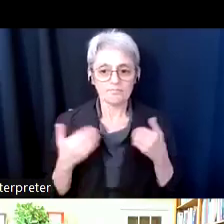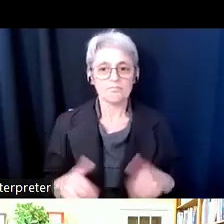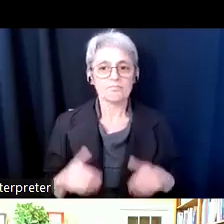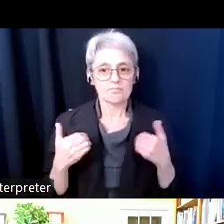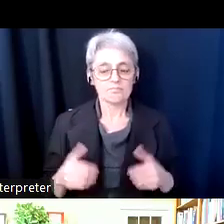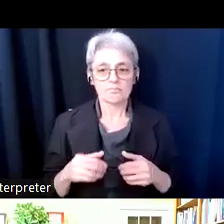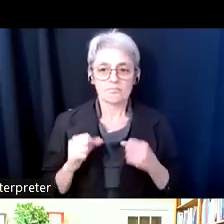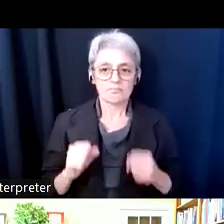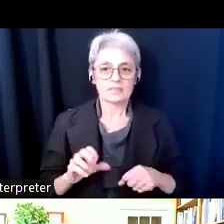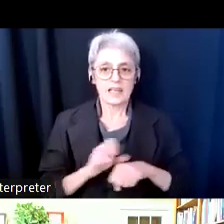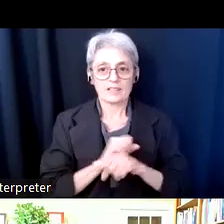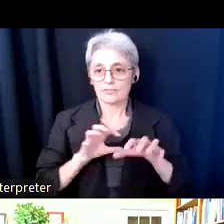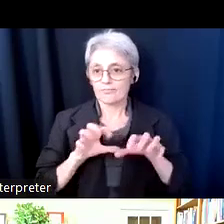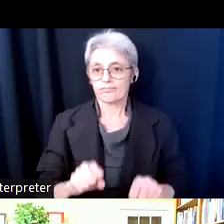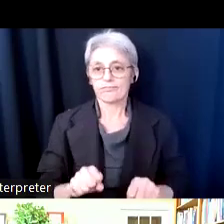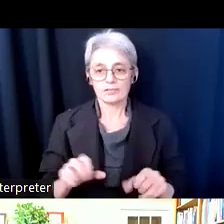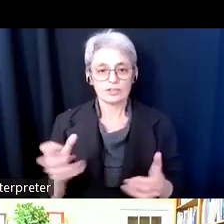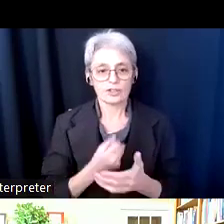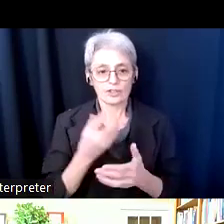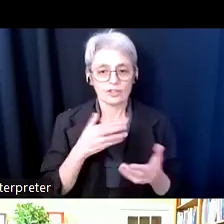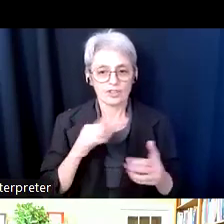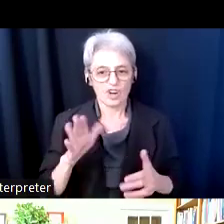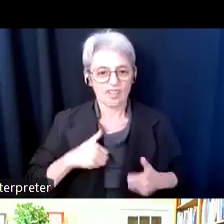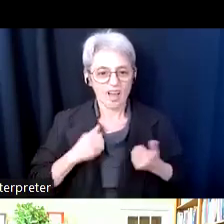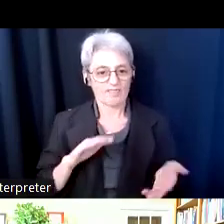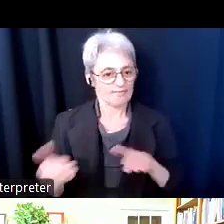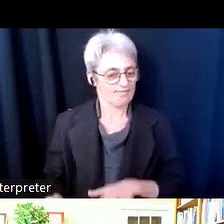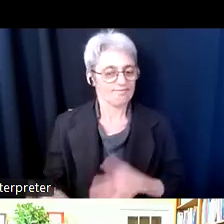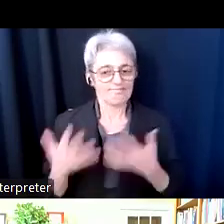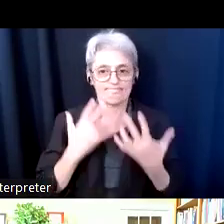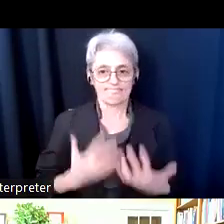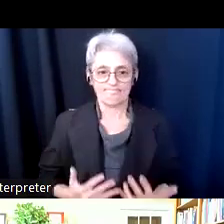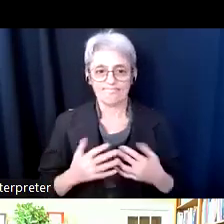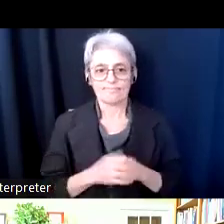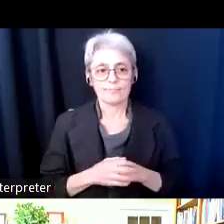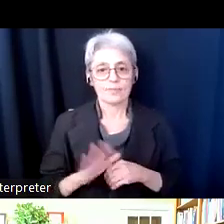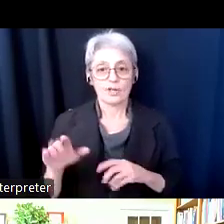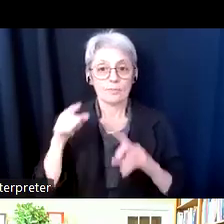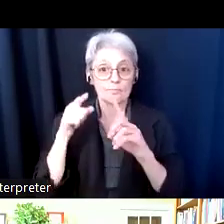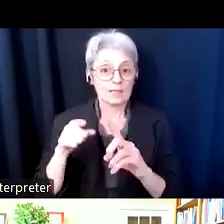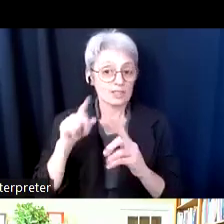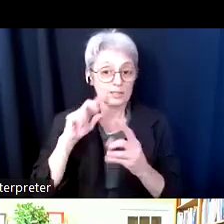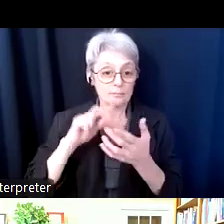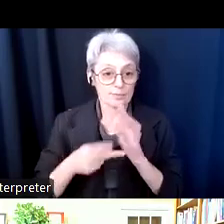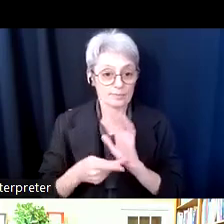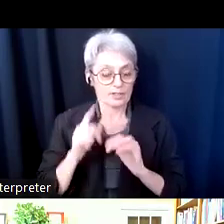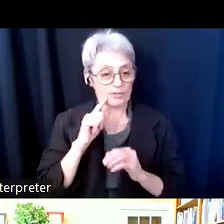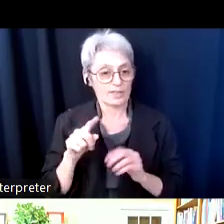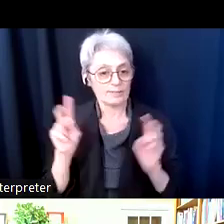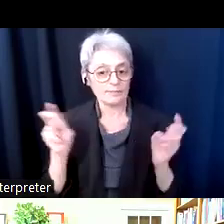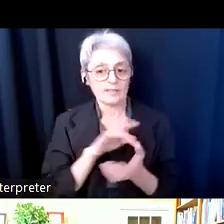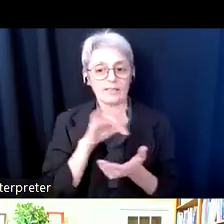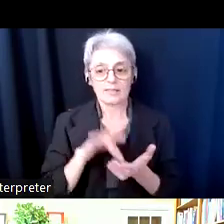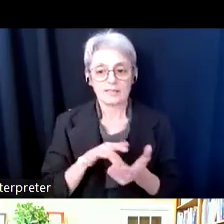much to all of our sorrow. Her mission and purpose was really an essential part of